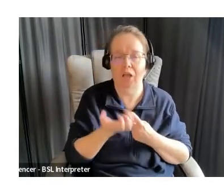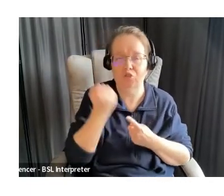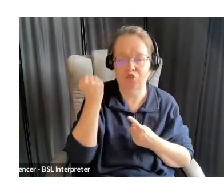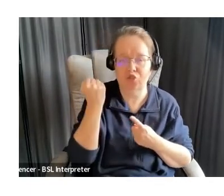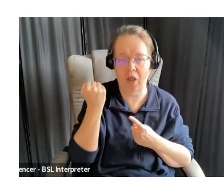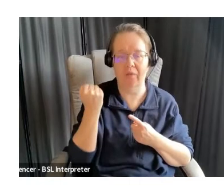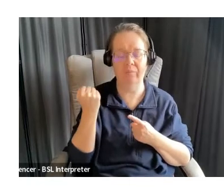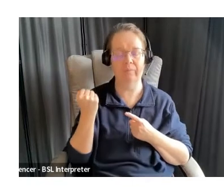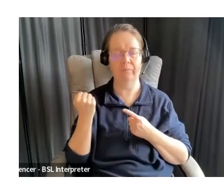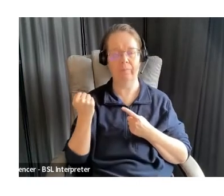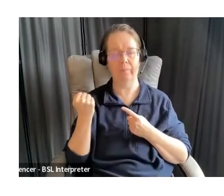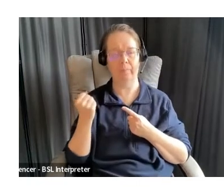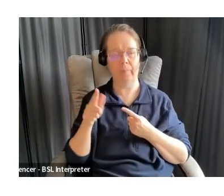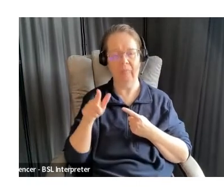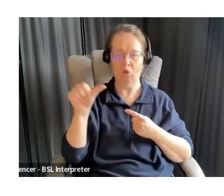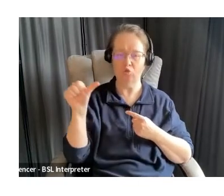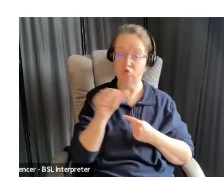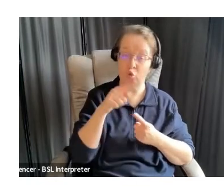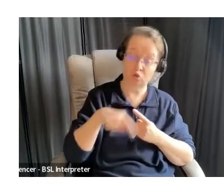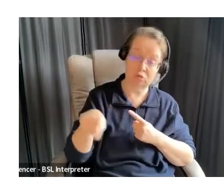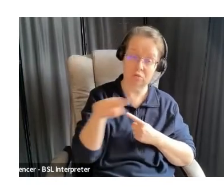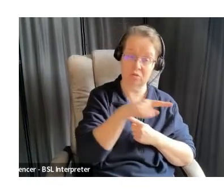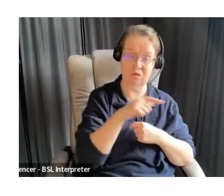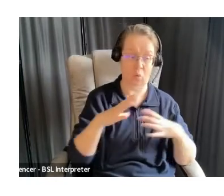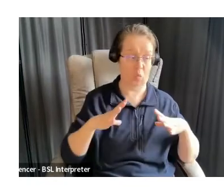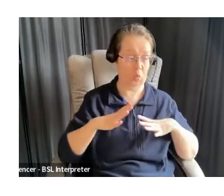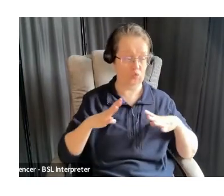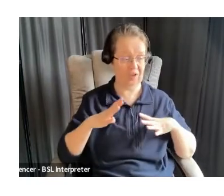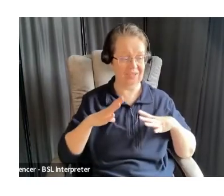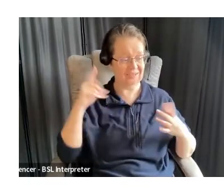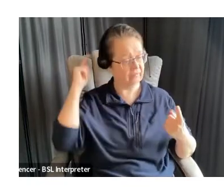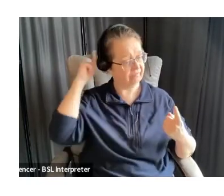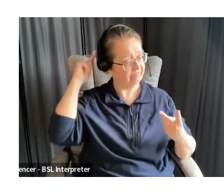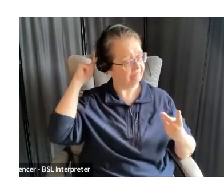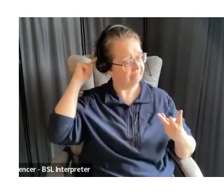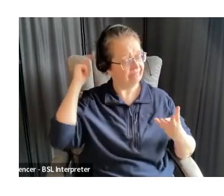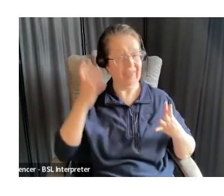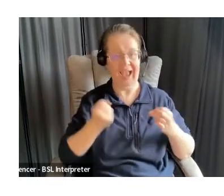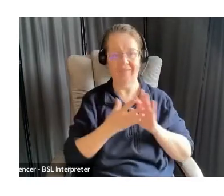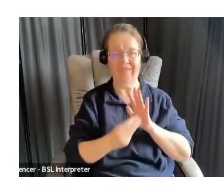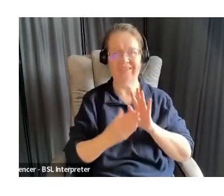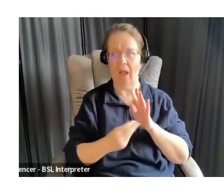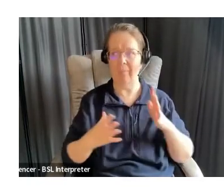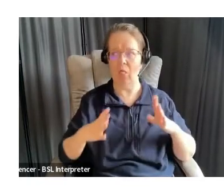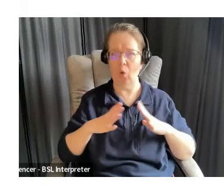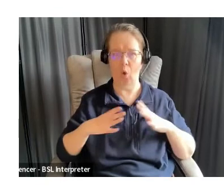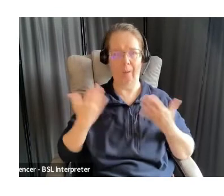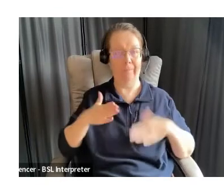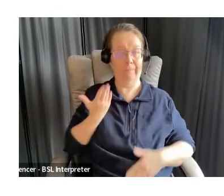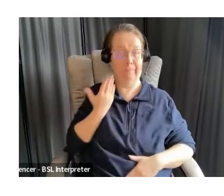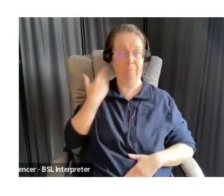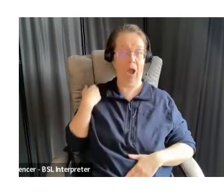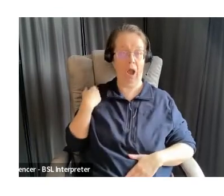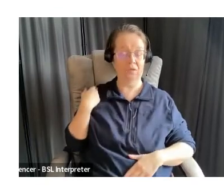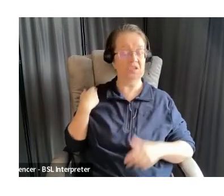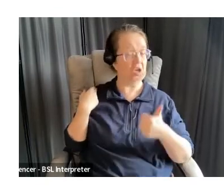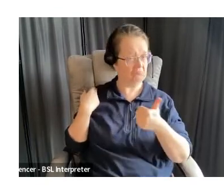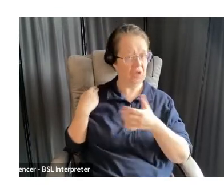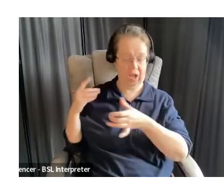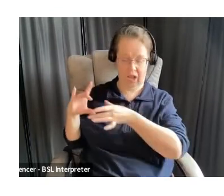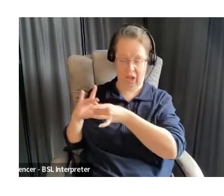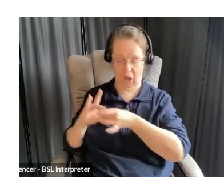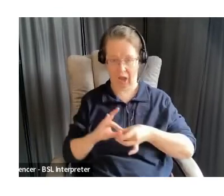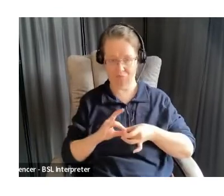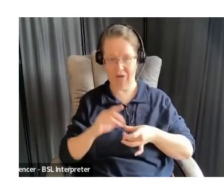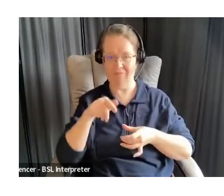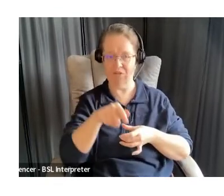this stage, you should have already given examples of what you have achieved in the past that's relevant to what they're